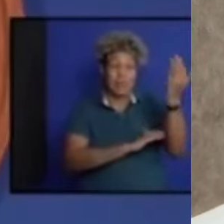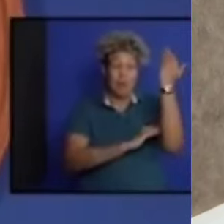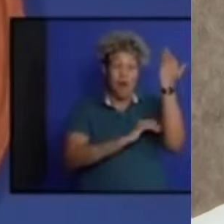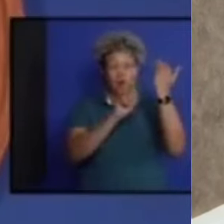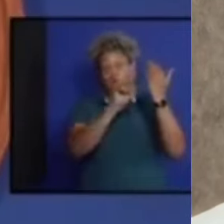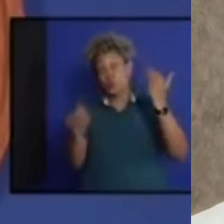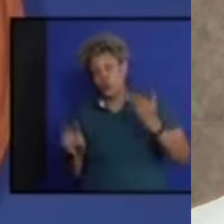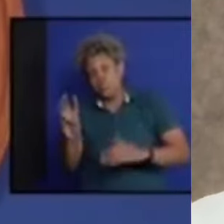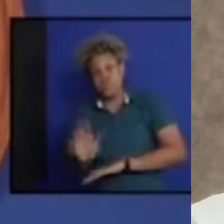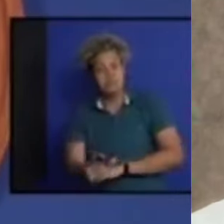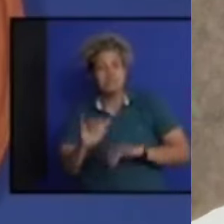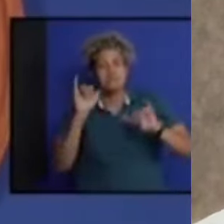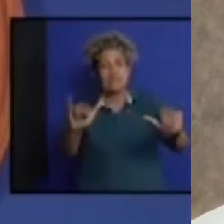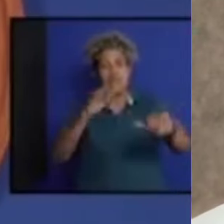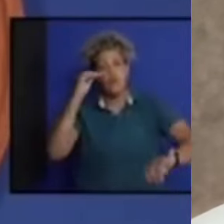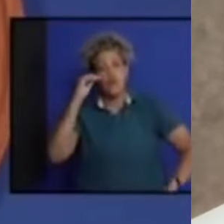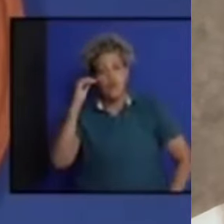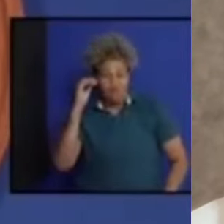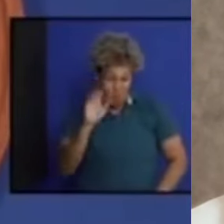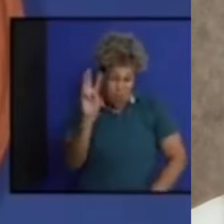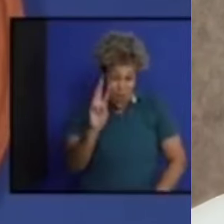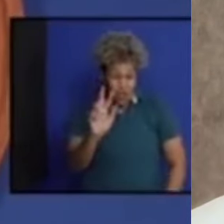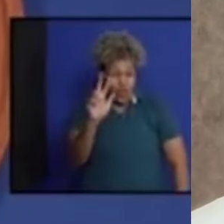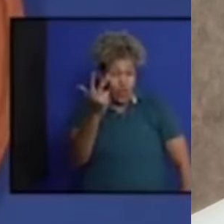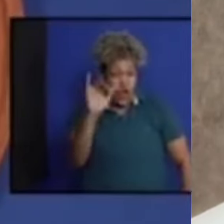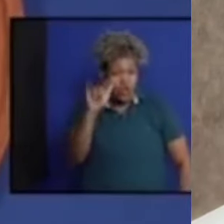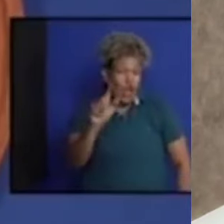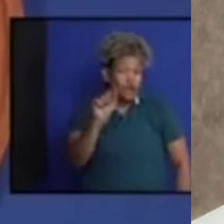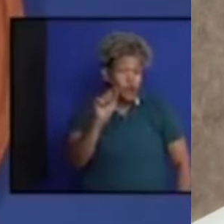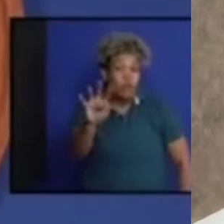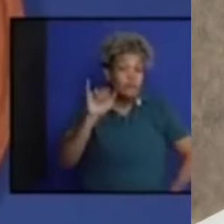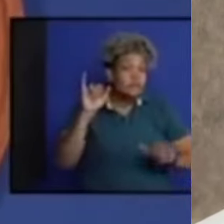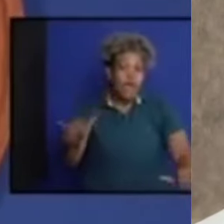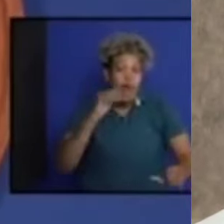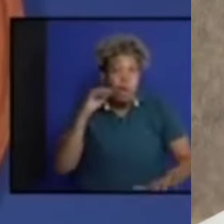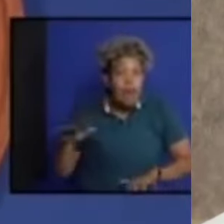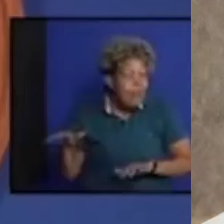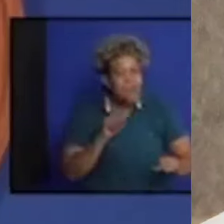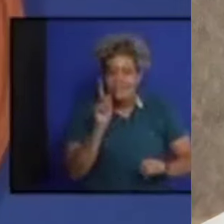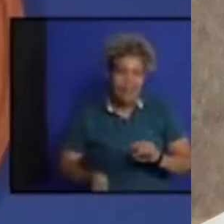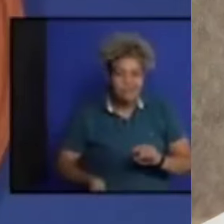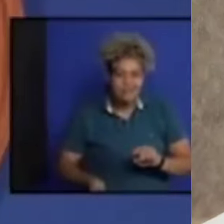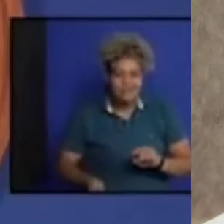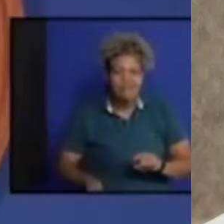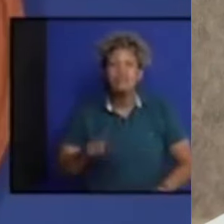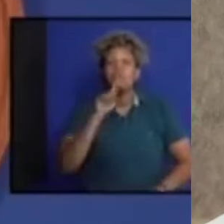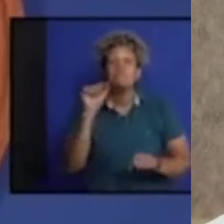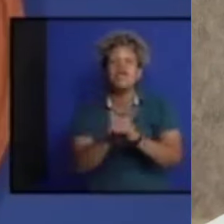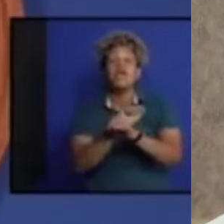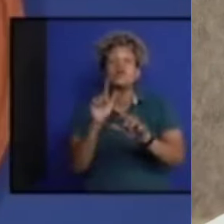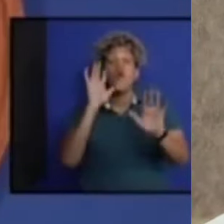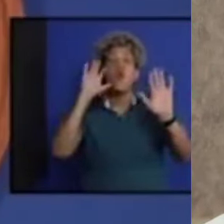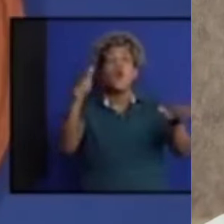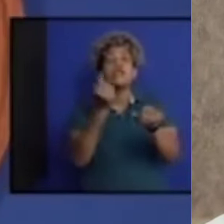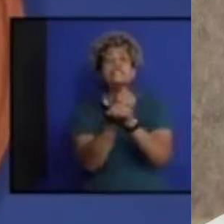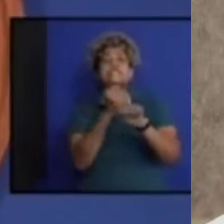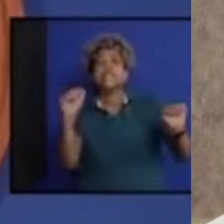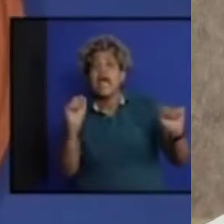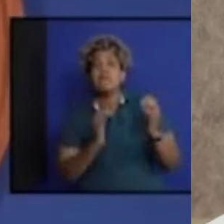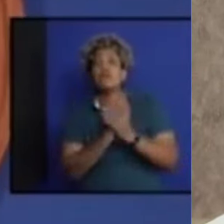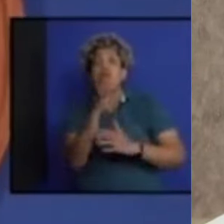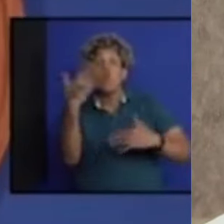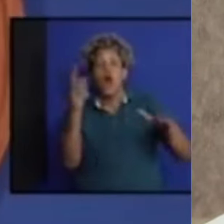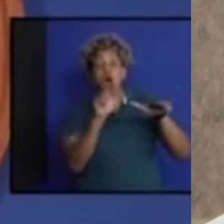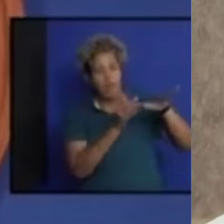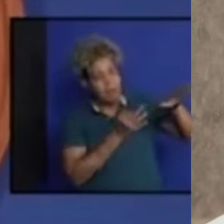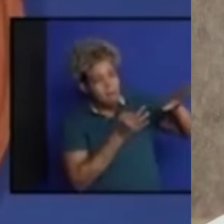of July, 2024. This is to ensure the safety of everyone during the passage